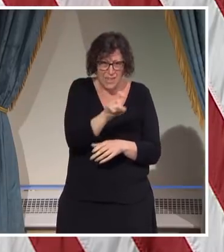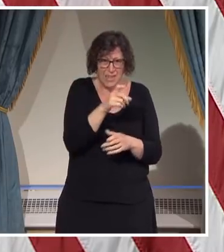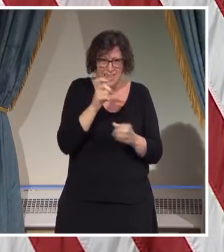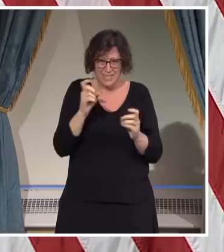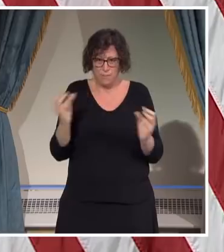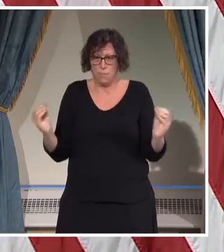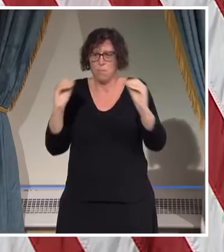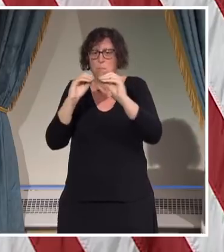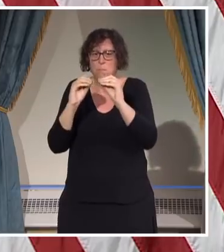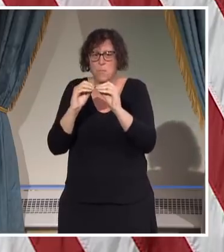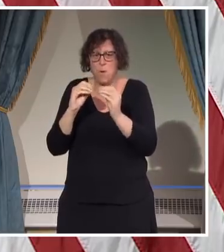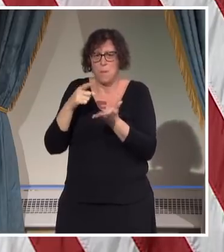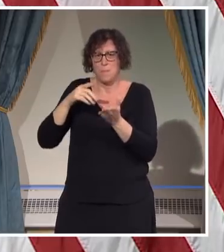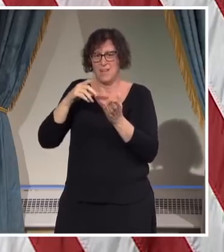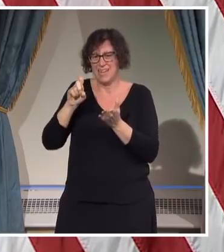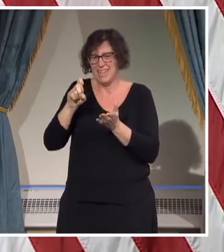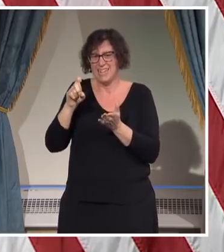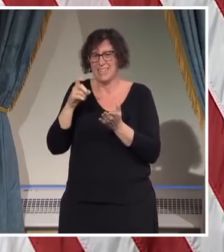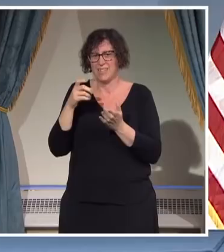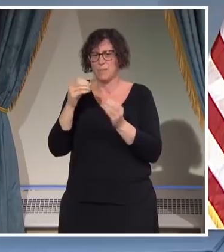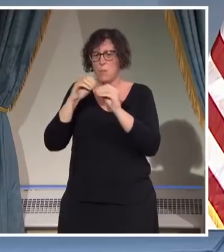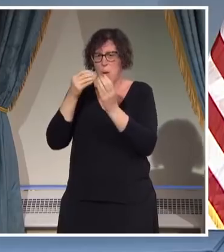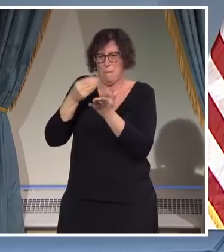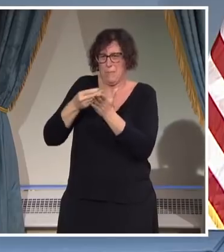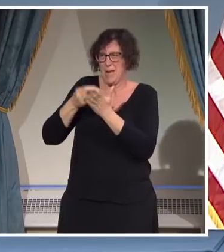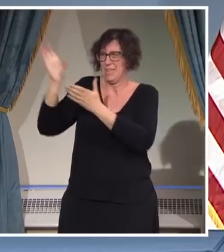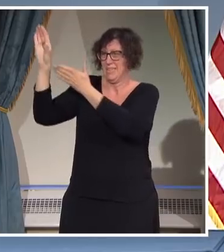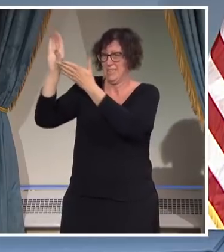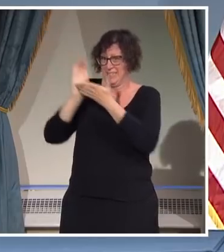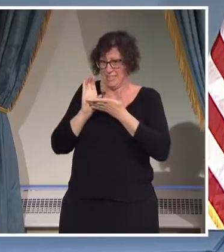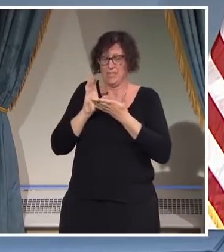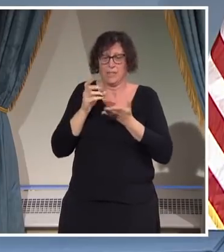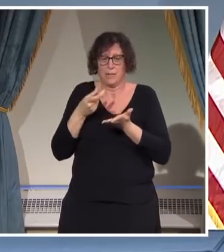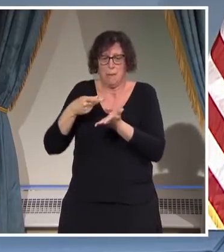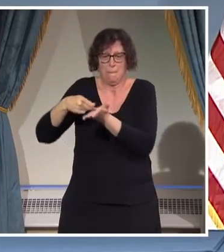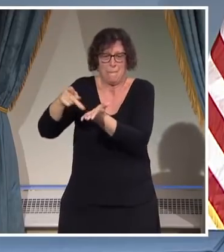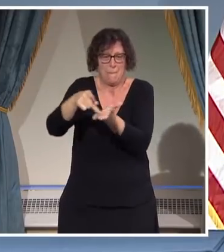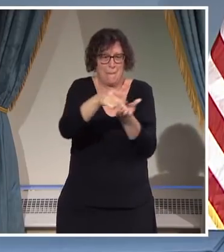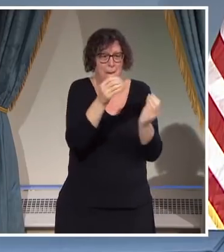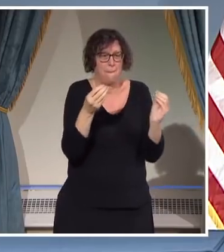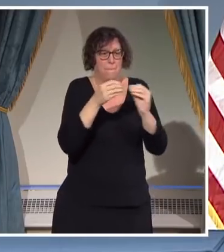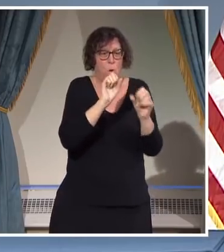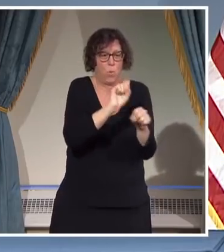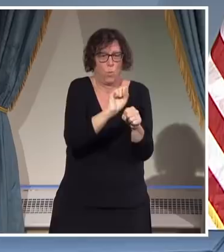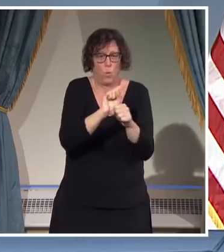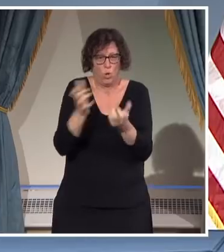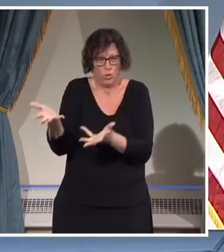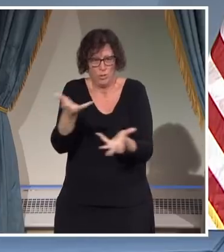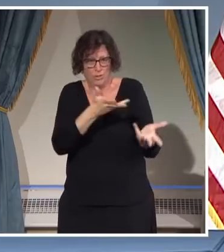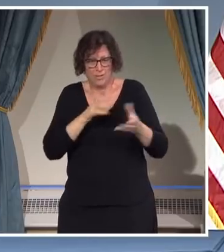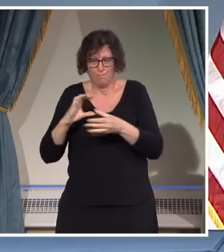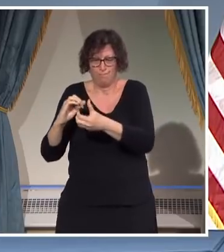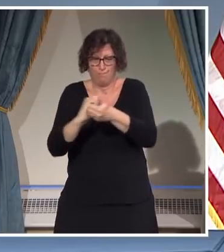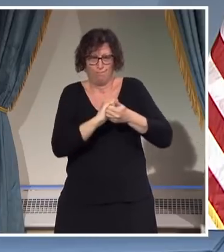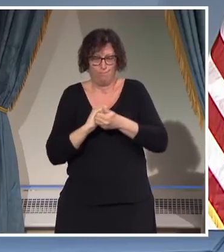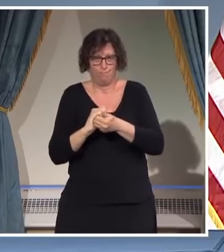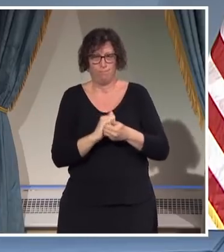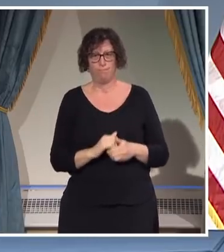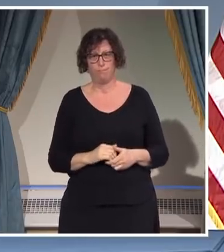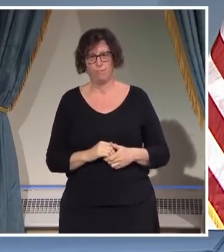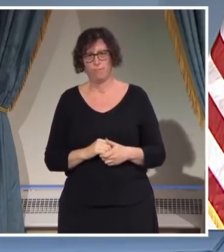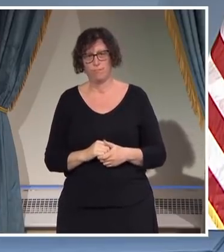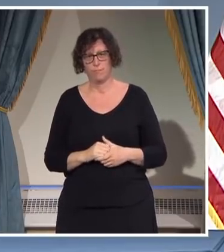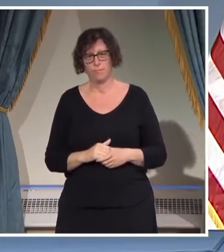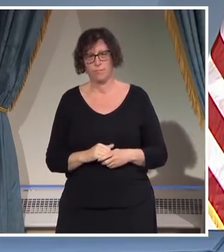it immediately. Aaron Durkin is up next. Aaron? Hi, Mr. Mayor. I heard you say that